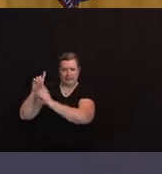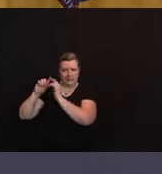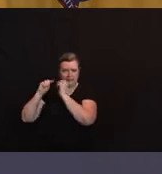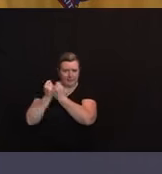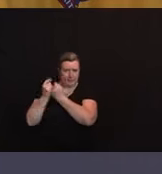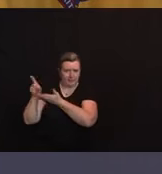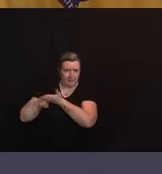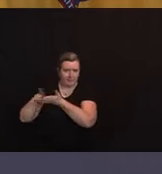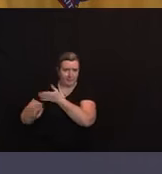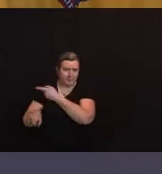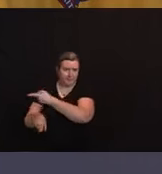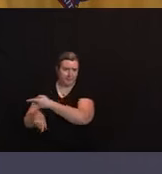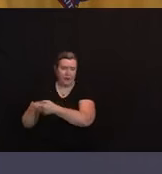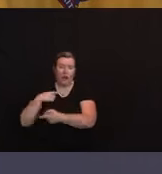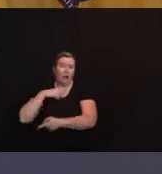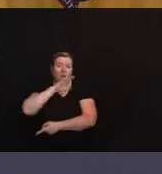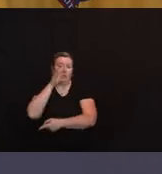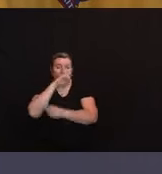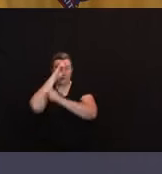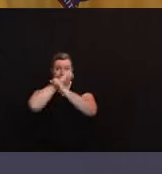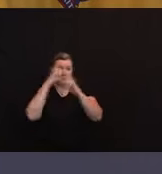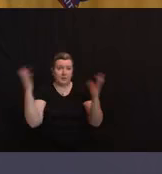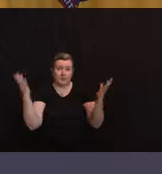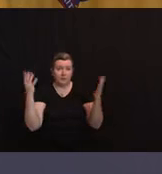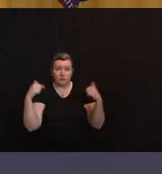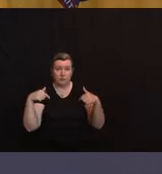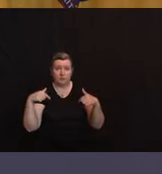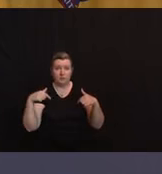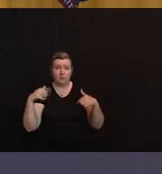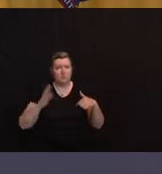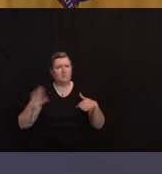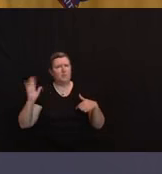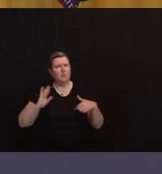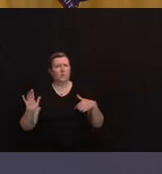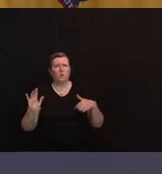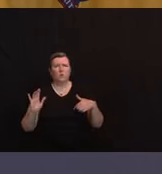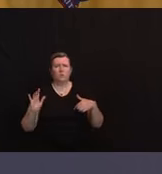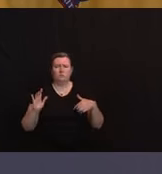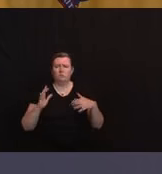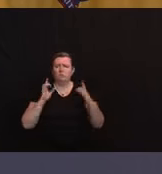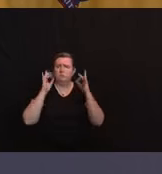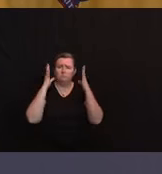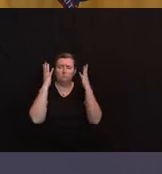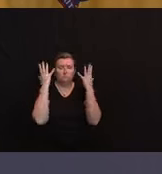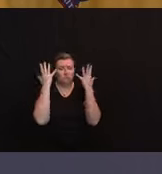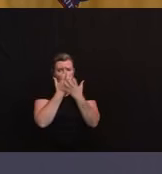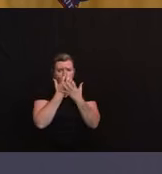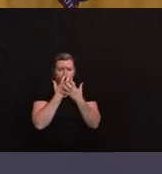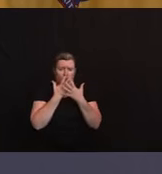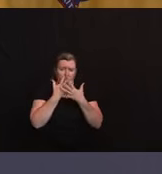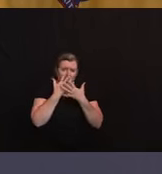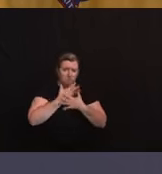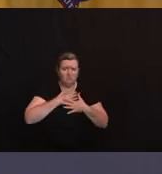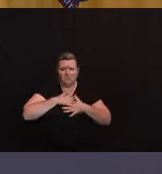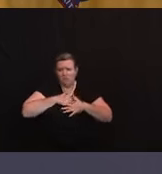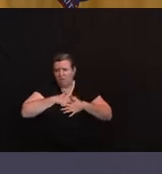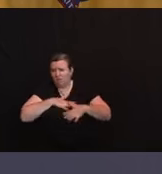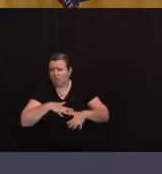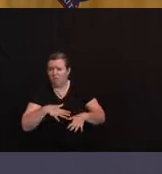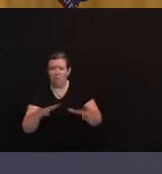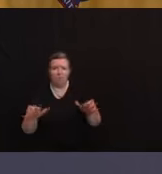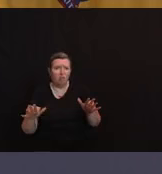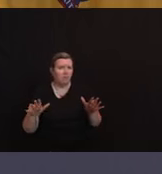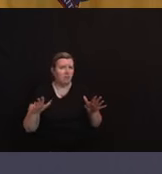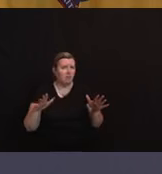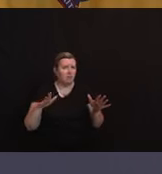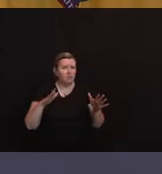but at another level, when it was that dark at those moments, you thought at times that it would go on forever. And I hope it lands